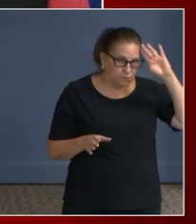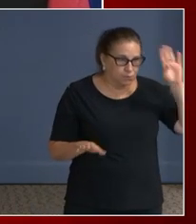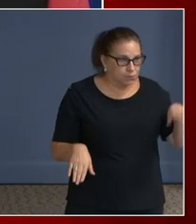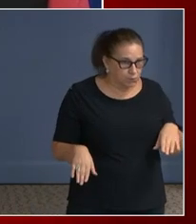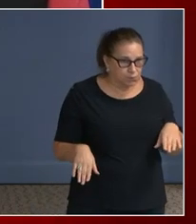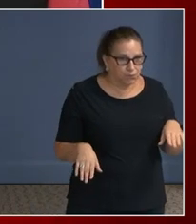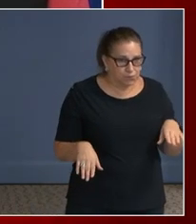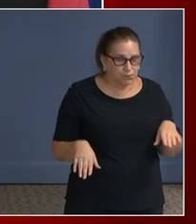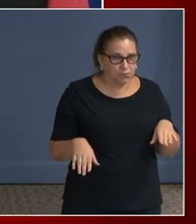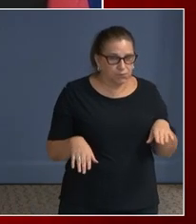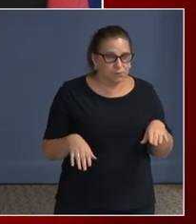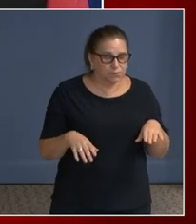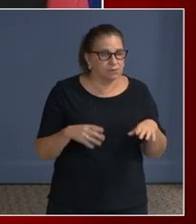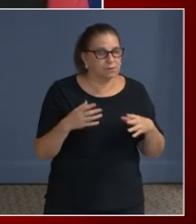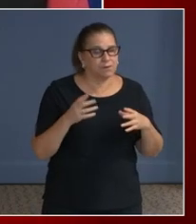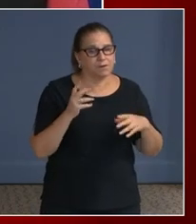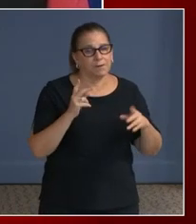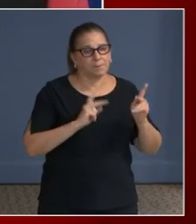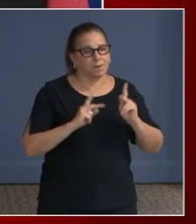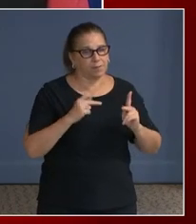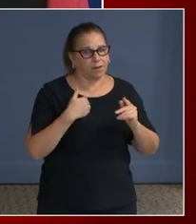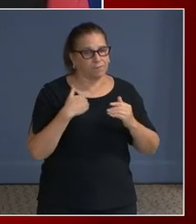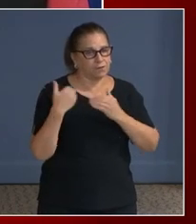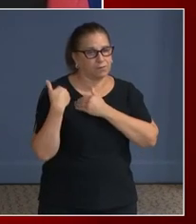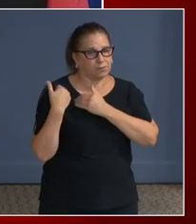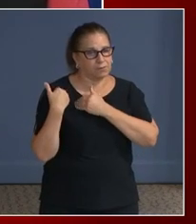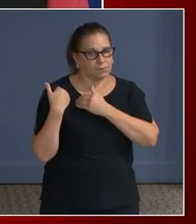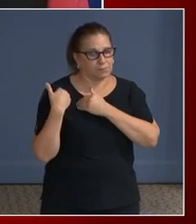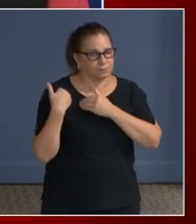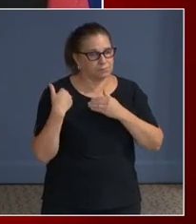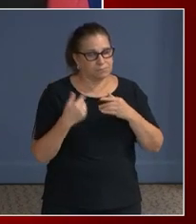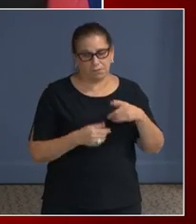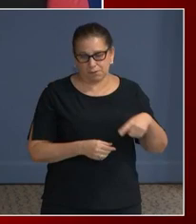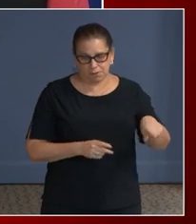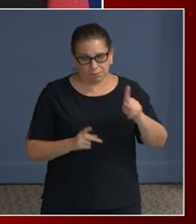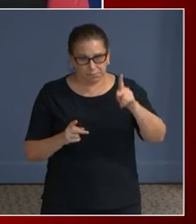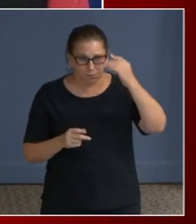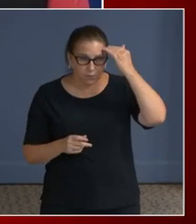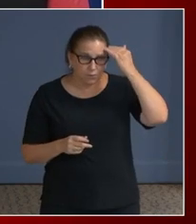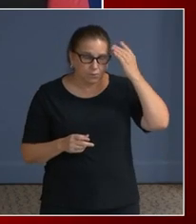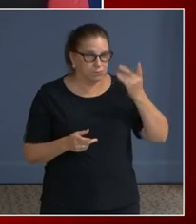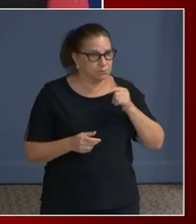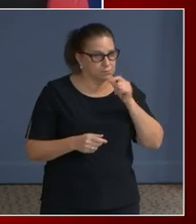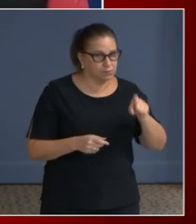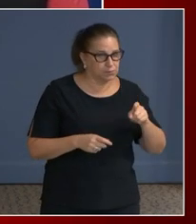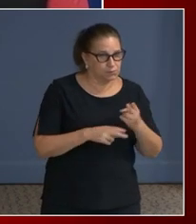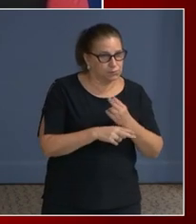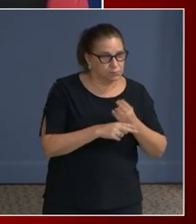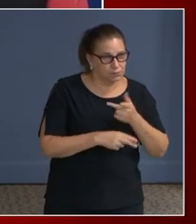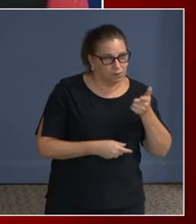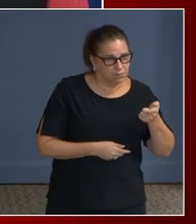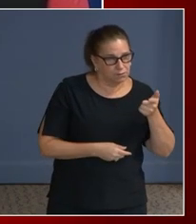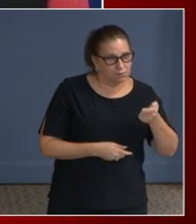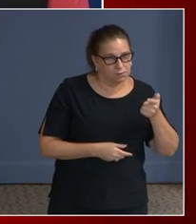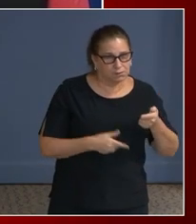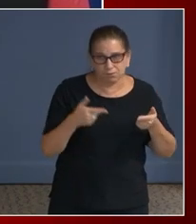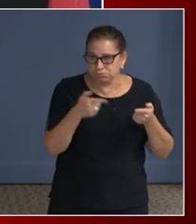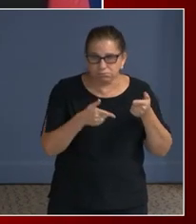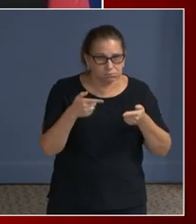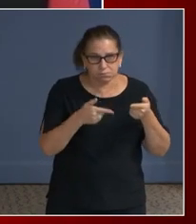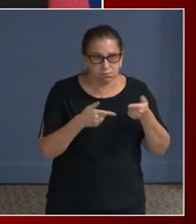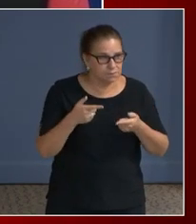people accountable if they are using guns in our community. So we will continue to